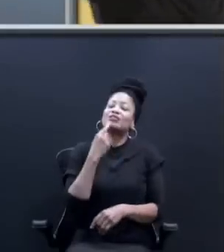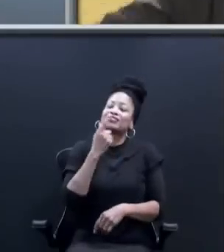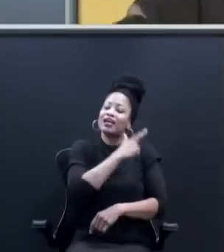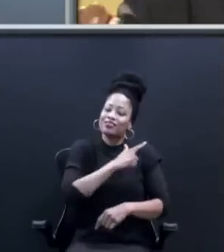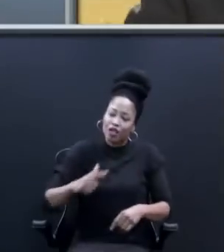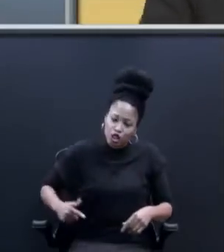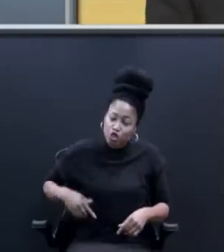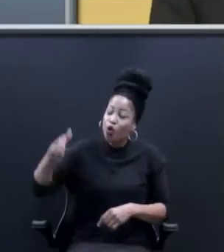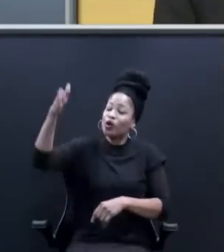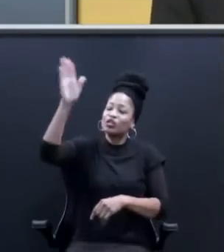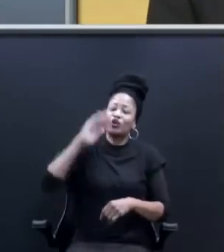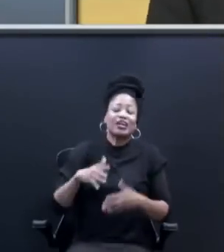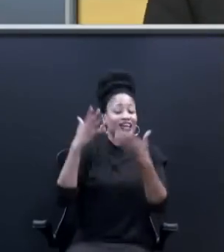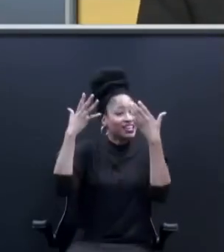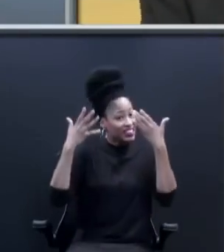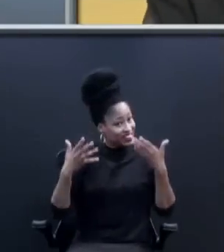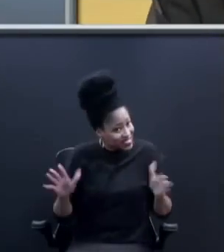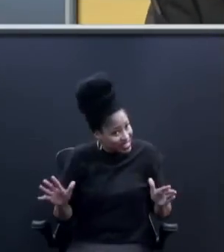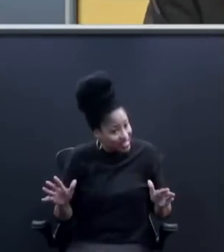going to accept the creation. Mm.